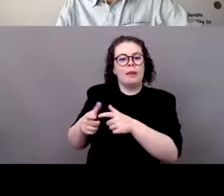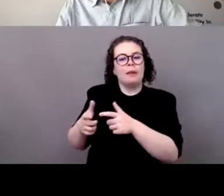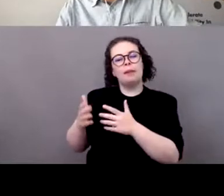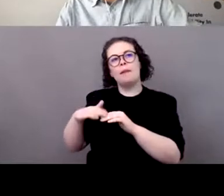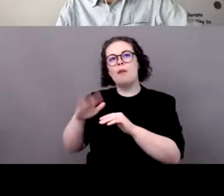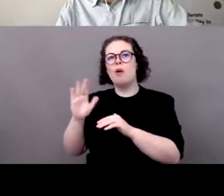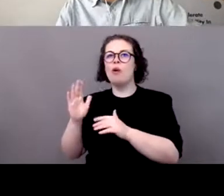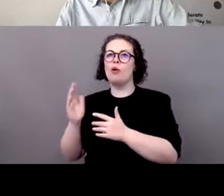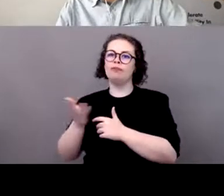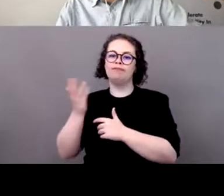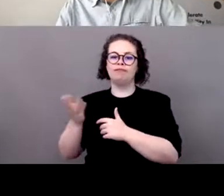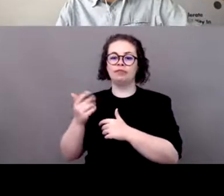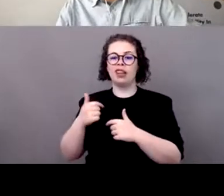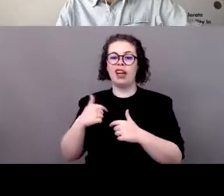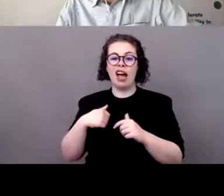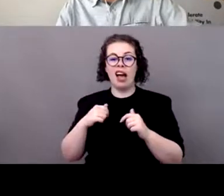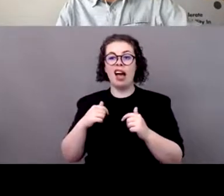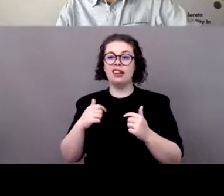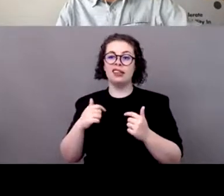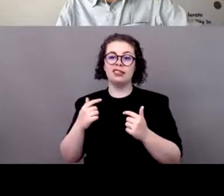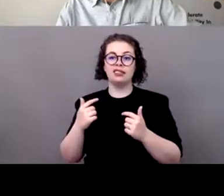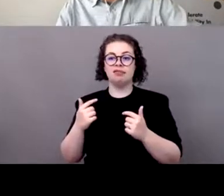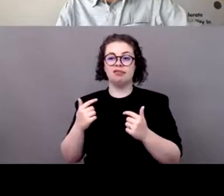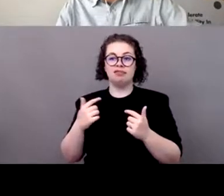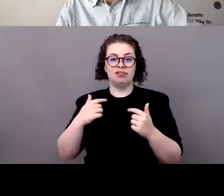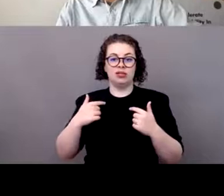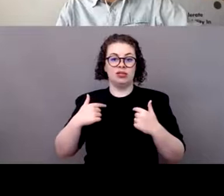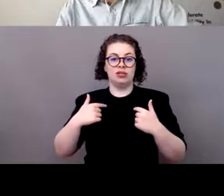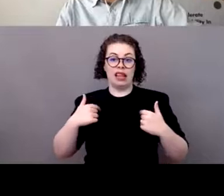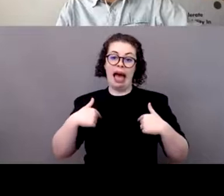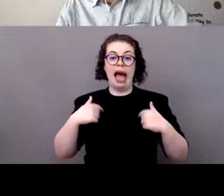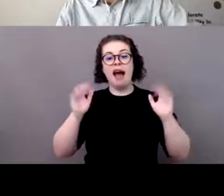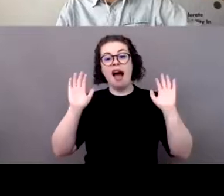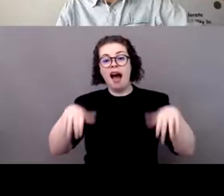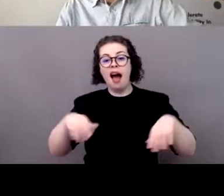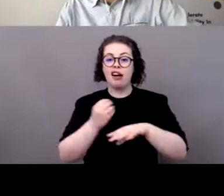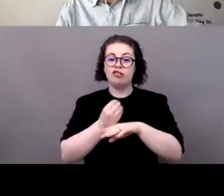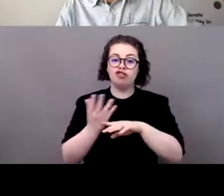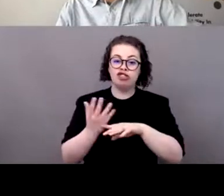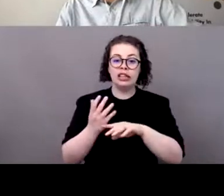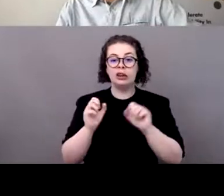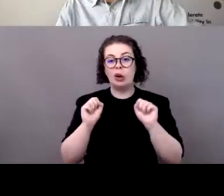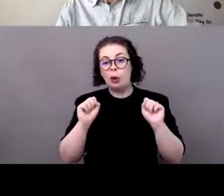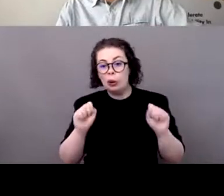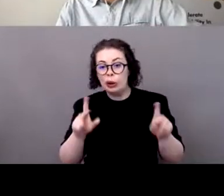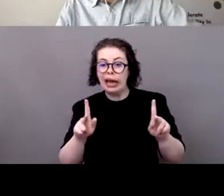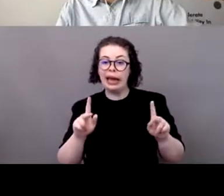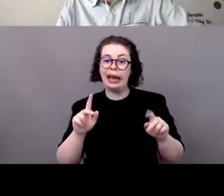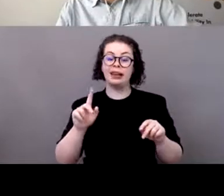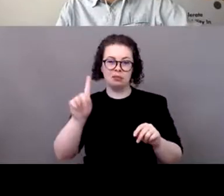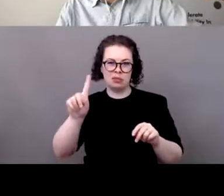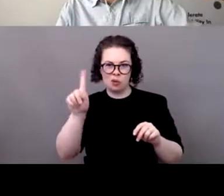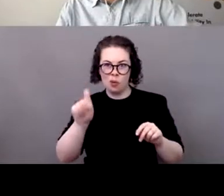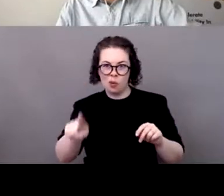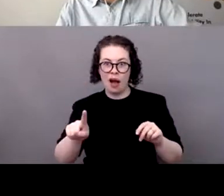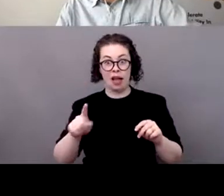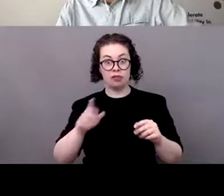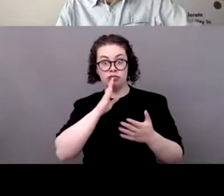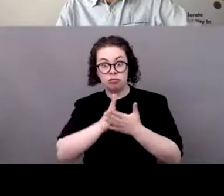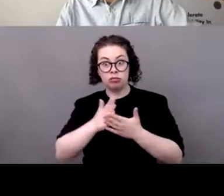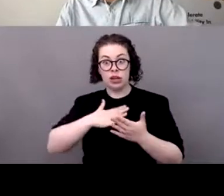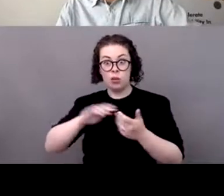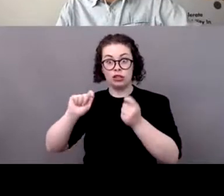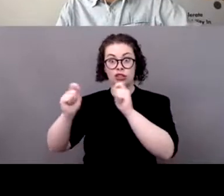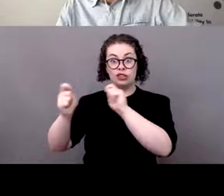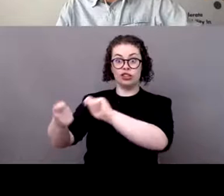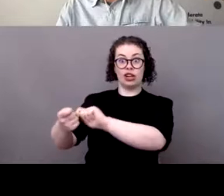it's necessary to prevent criticism. But we have to turn the question around. We have to ask, what